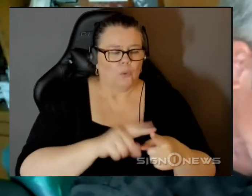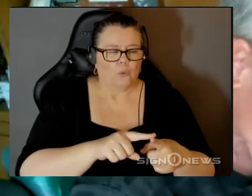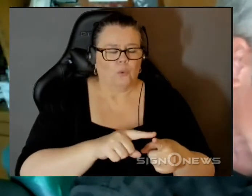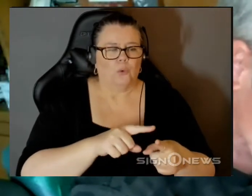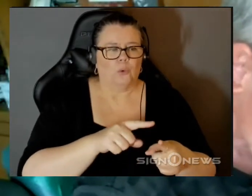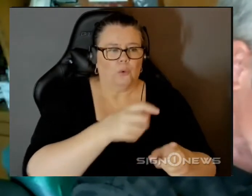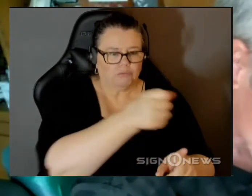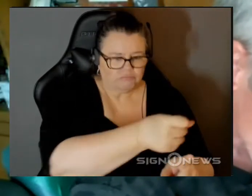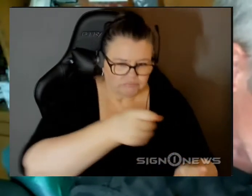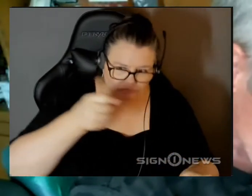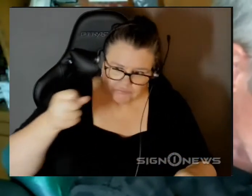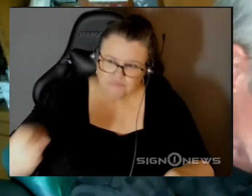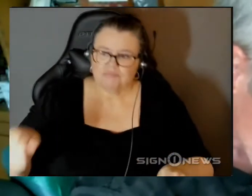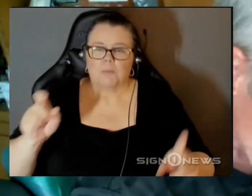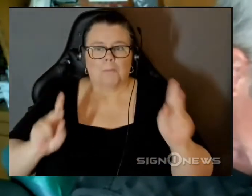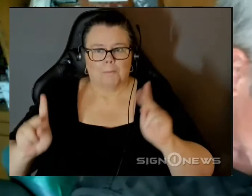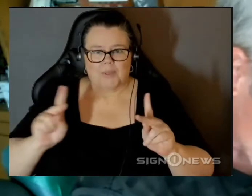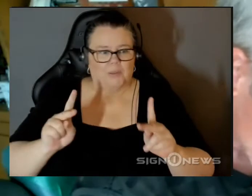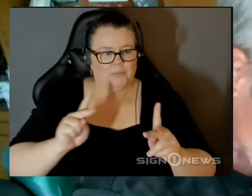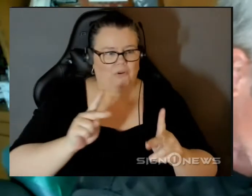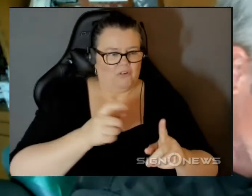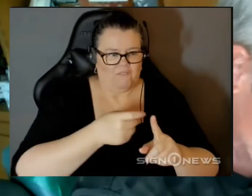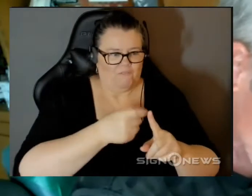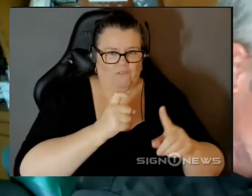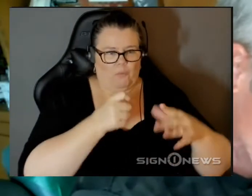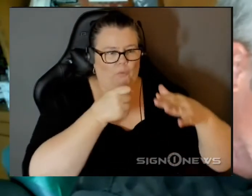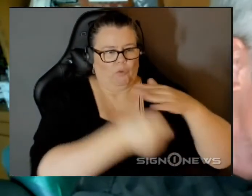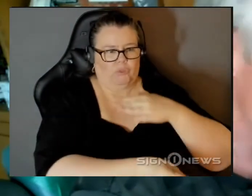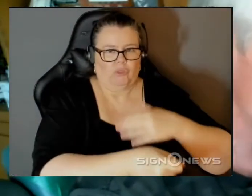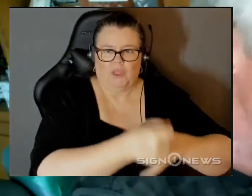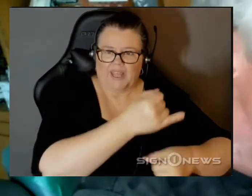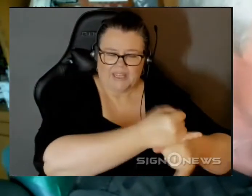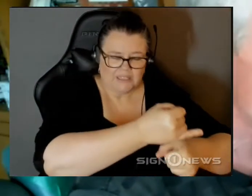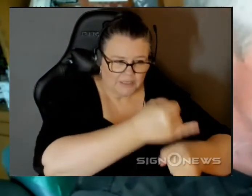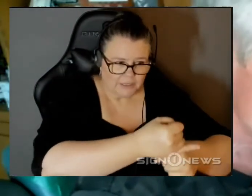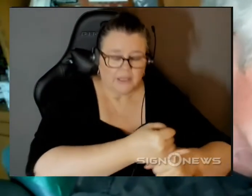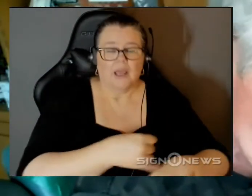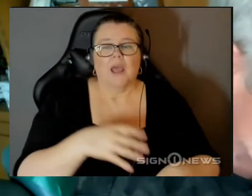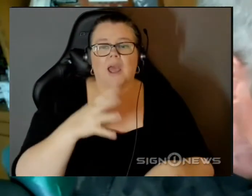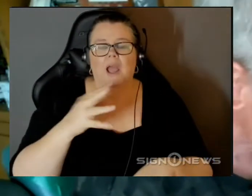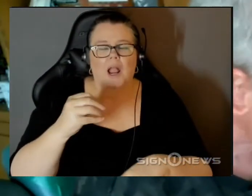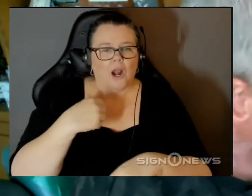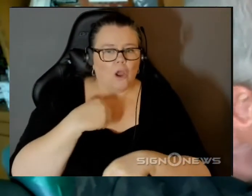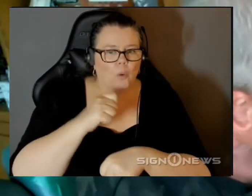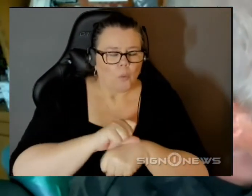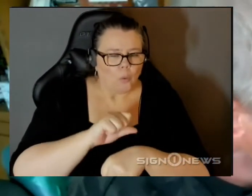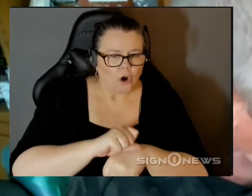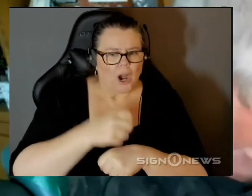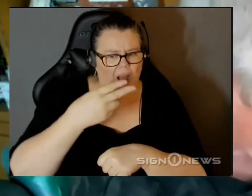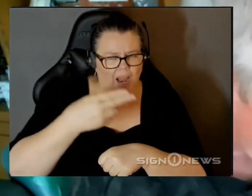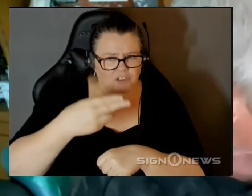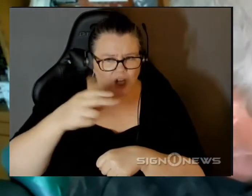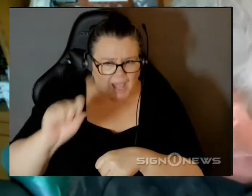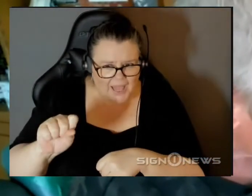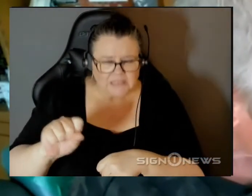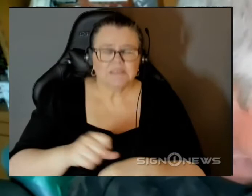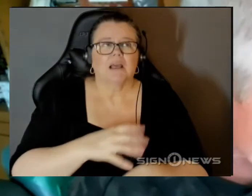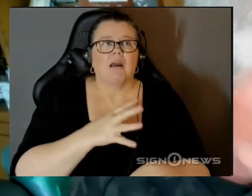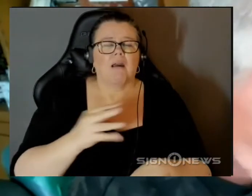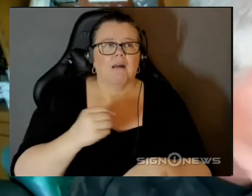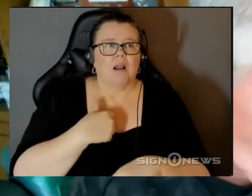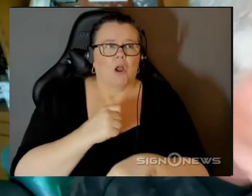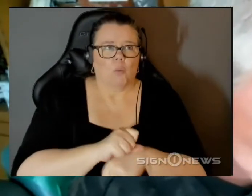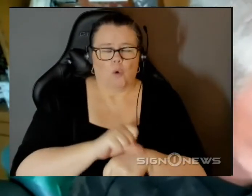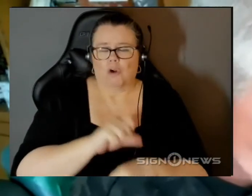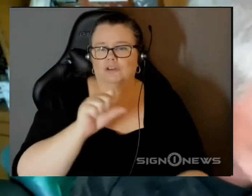disability programs at HHS and the Social Security Administration. I have been extremely lucky to